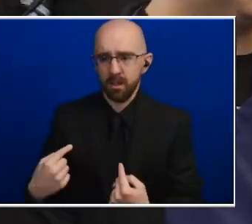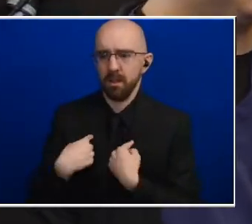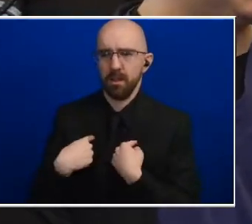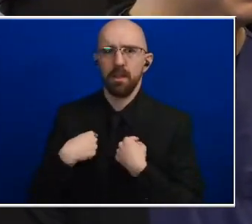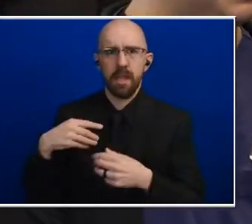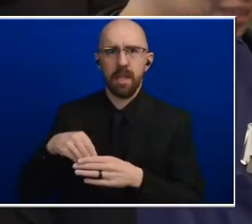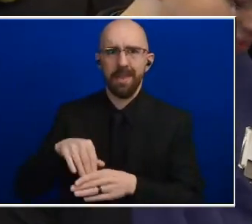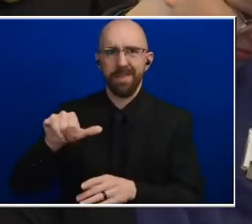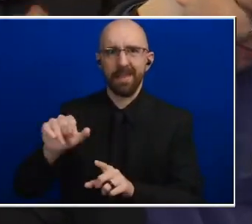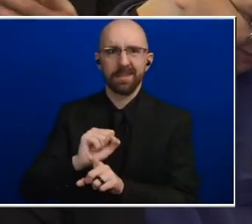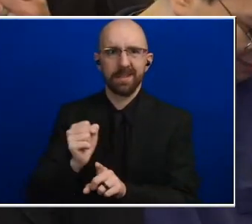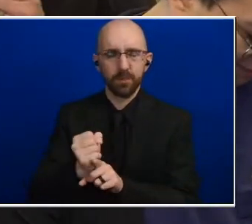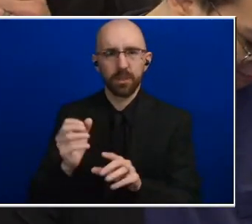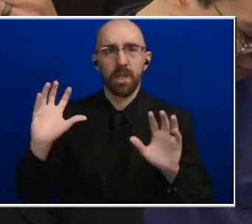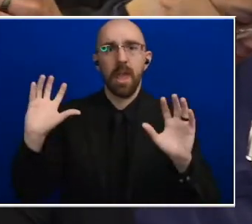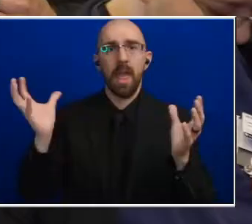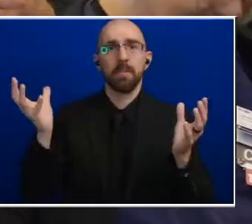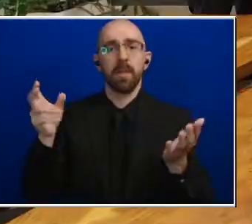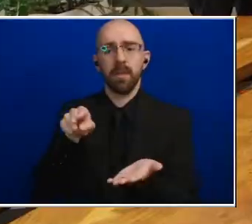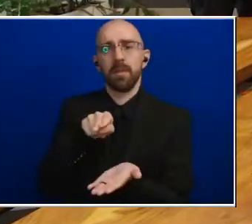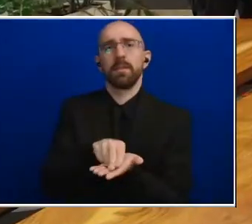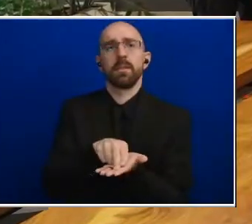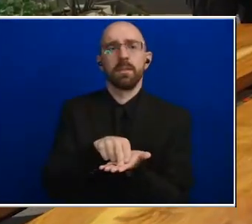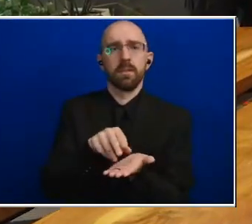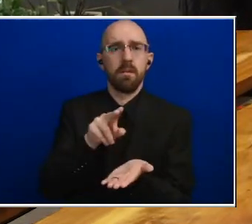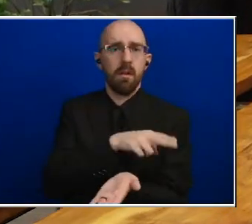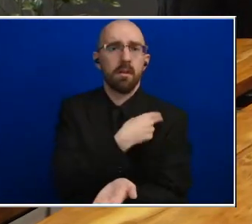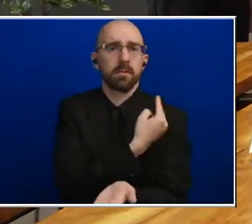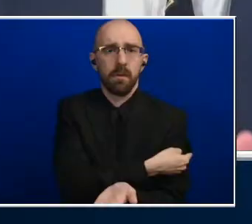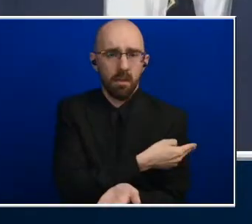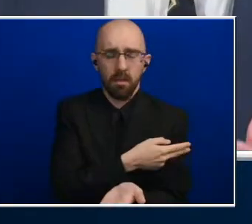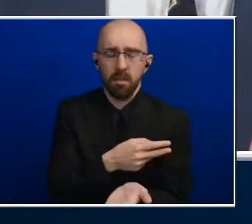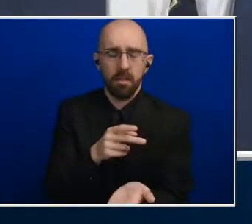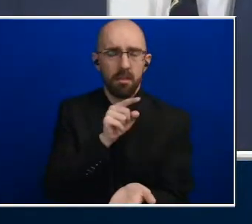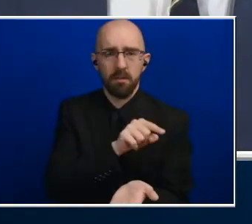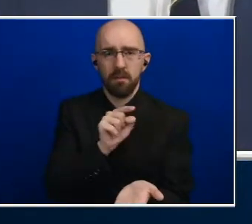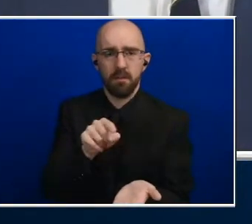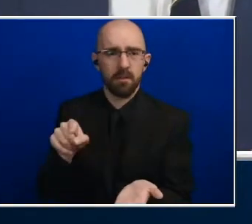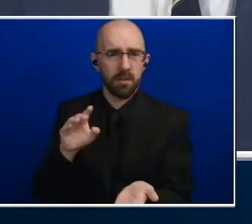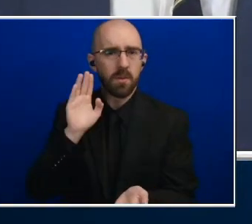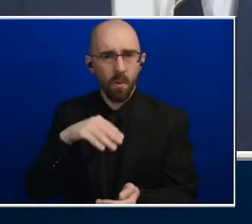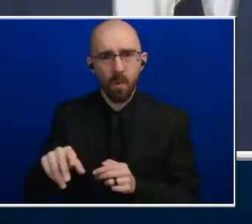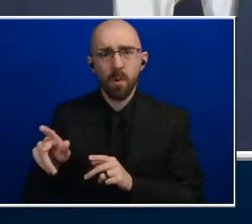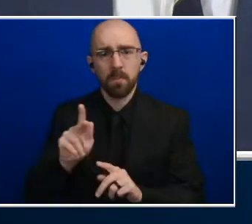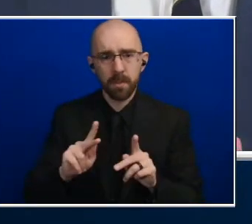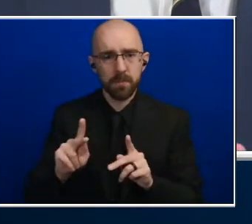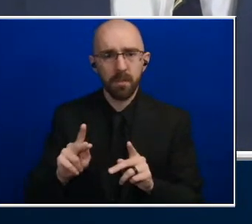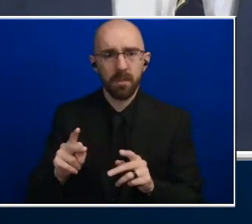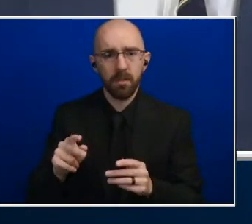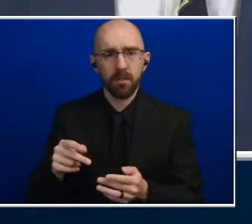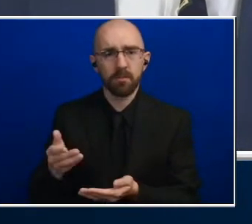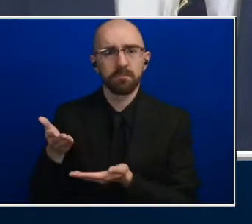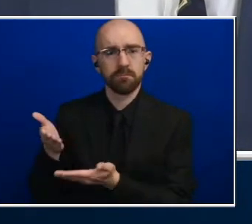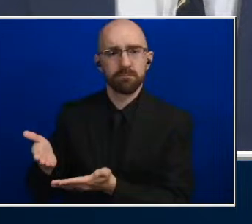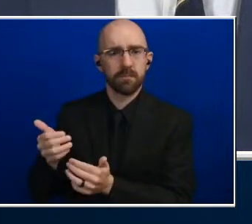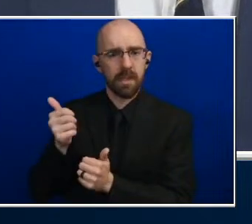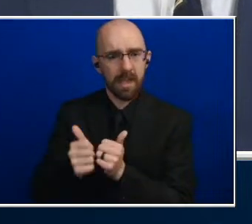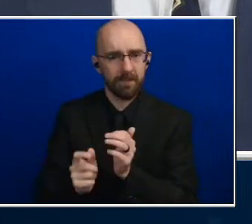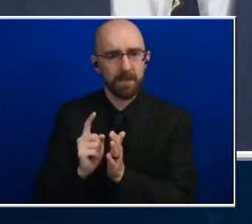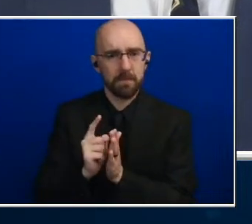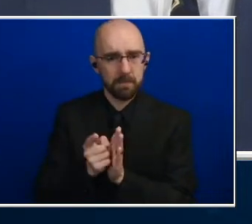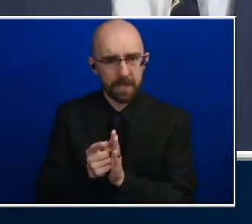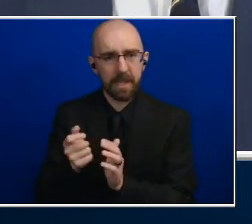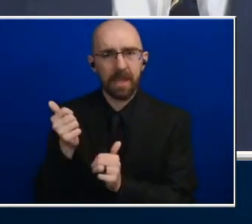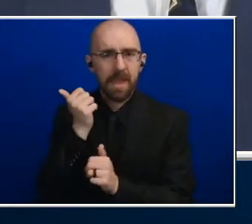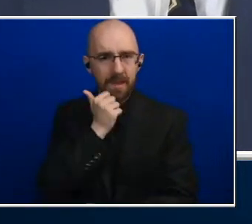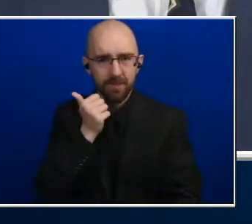ambulance or in the bed in the hospital, that you know that people are standing by every minute of every day to